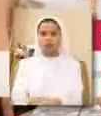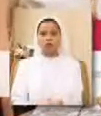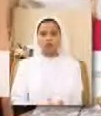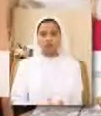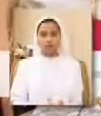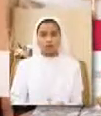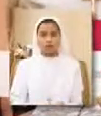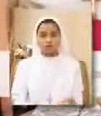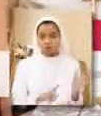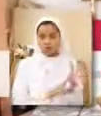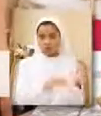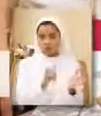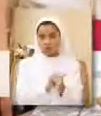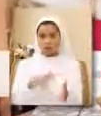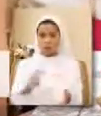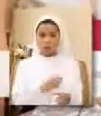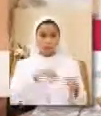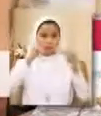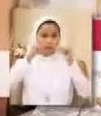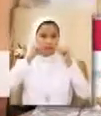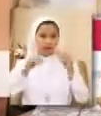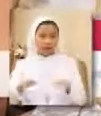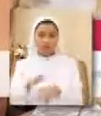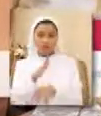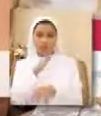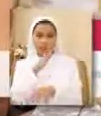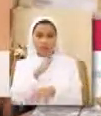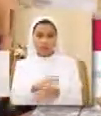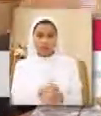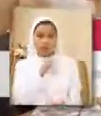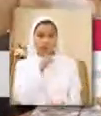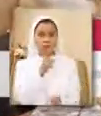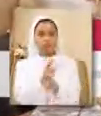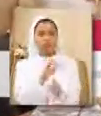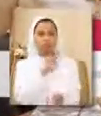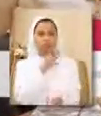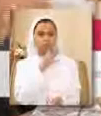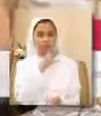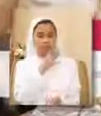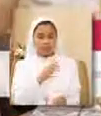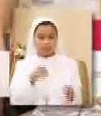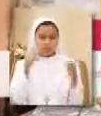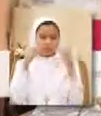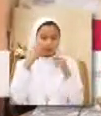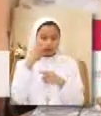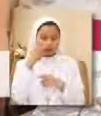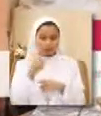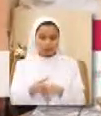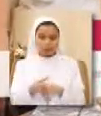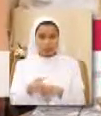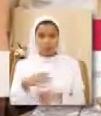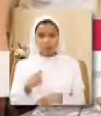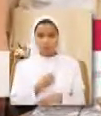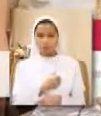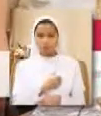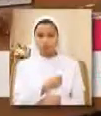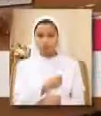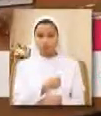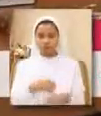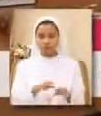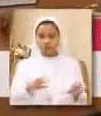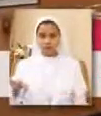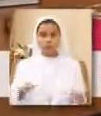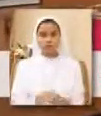it only shows that our Blessed Mother, our Blessed Mother, like a true mother, looks after really our poor children. Yes.